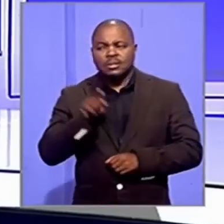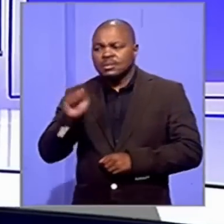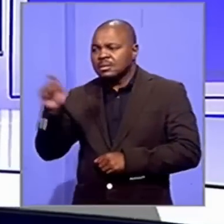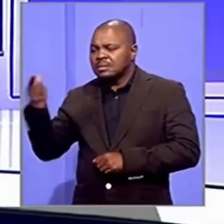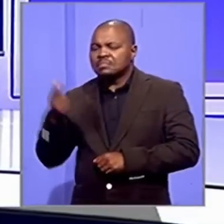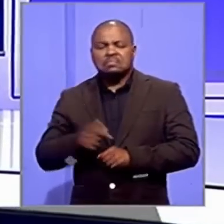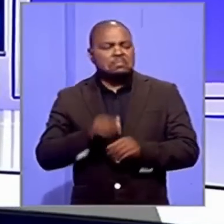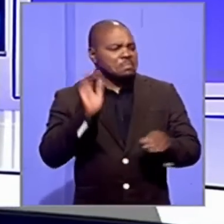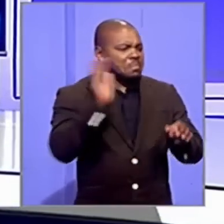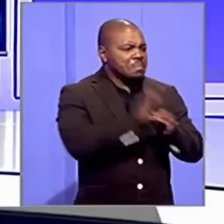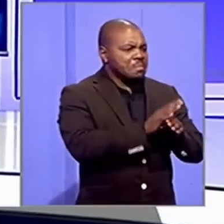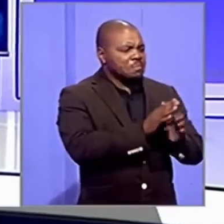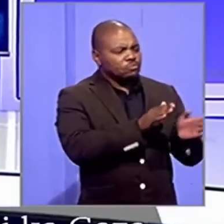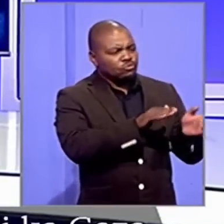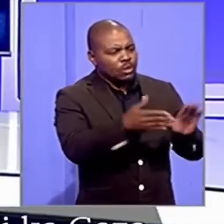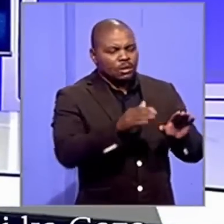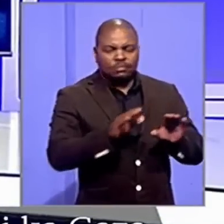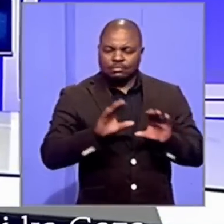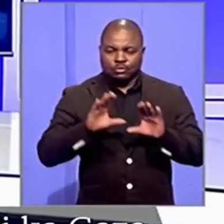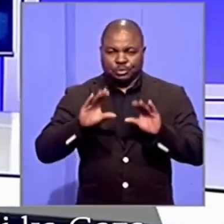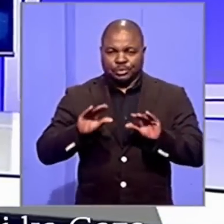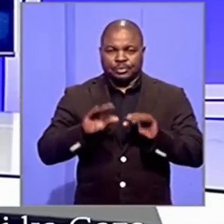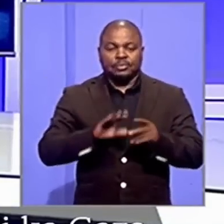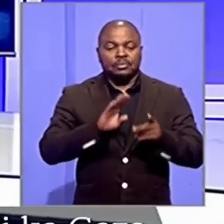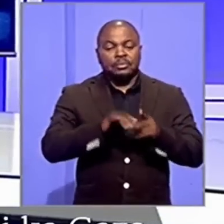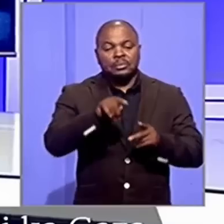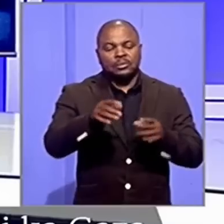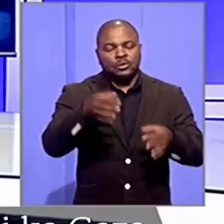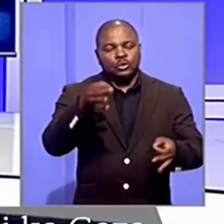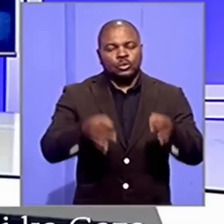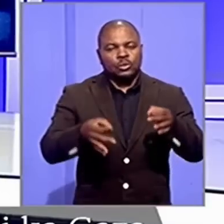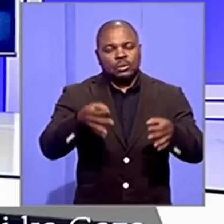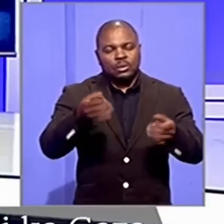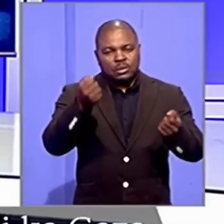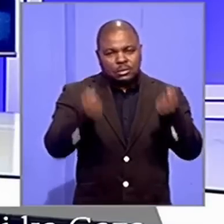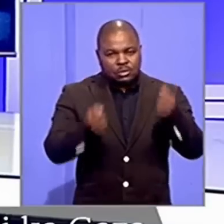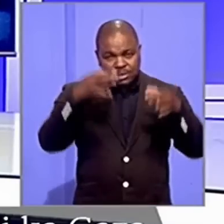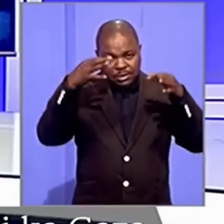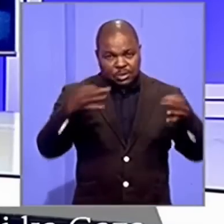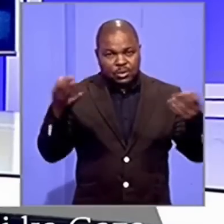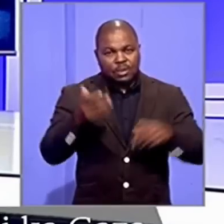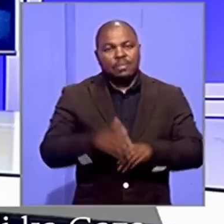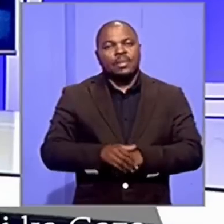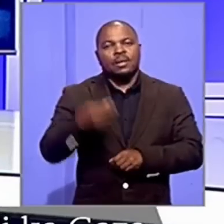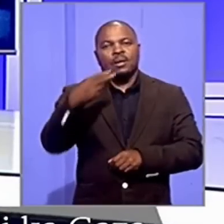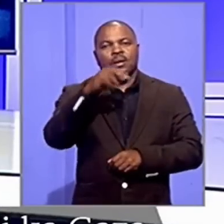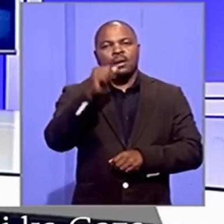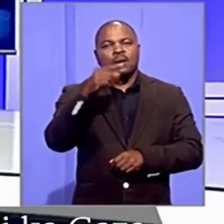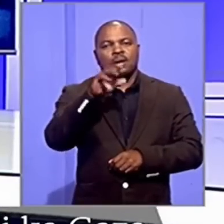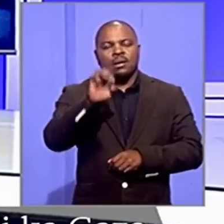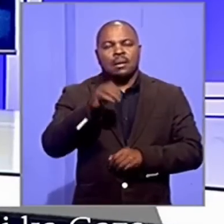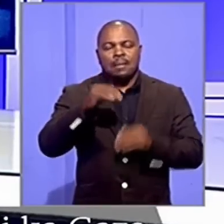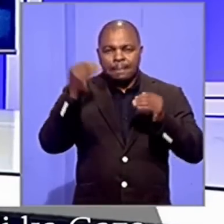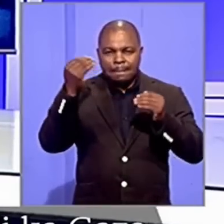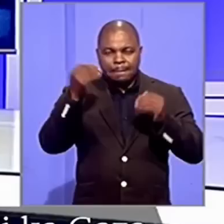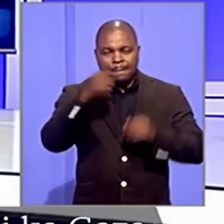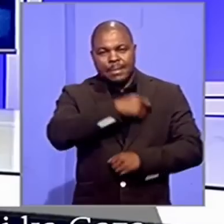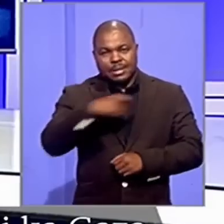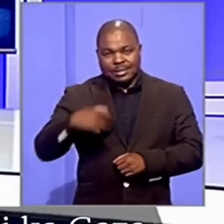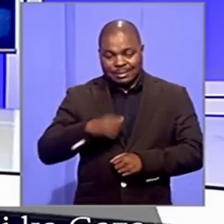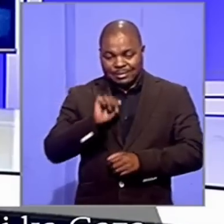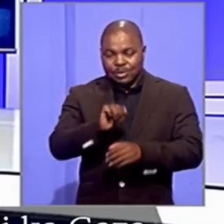dipolao tša batho ka bontši. Ge e yala kahlolo ka Hague, Netherlands, mopresidente wa ICJ John Donoghue